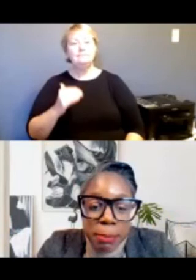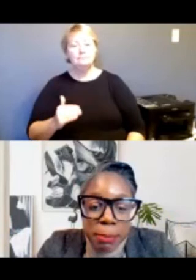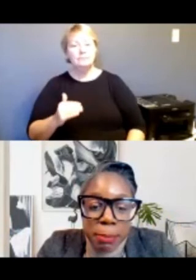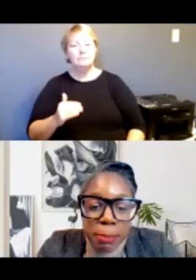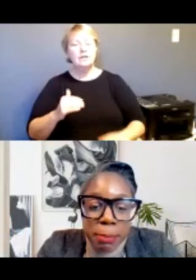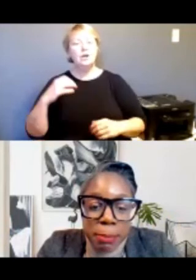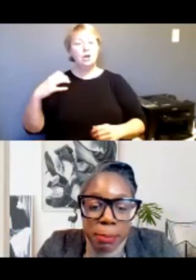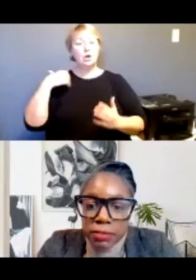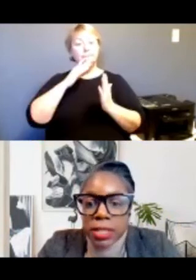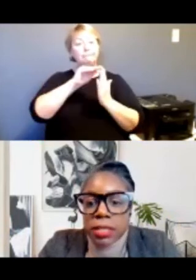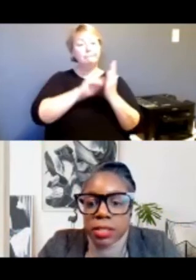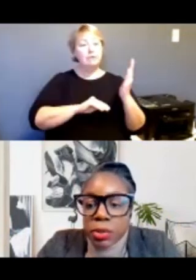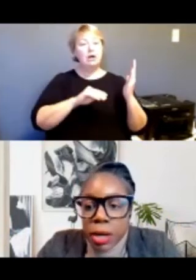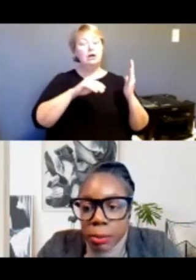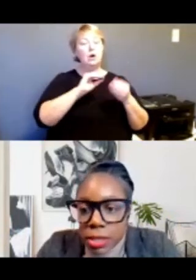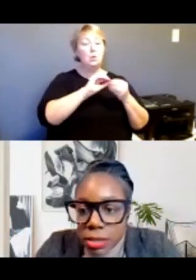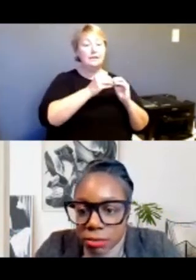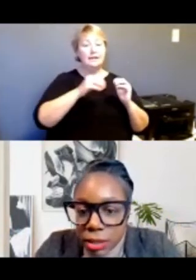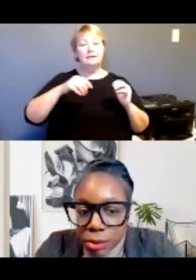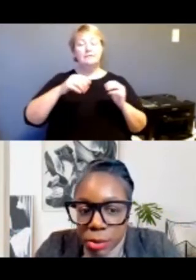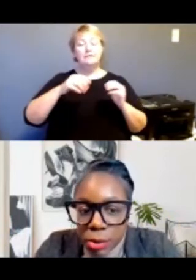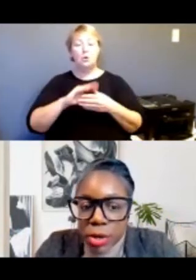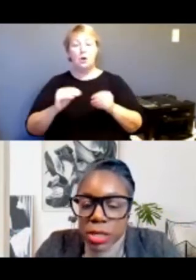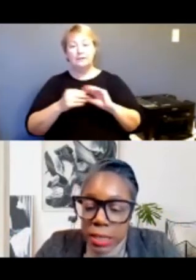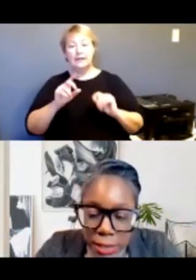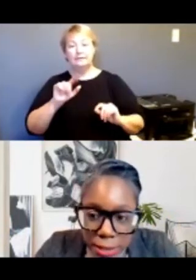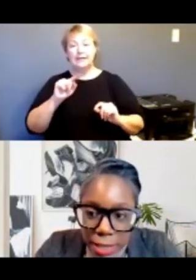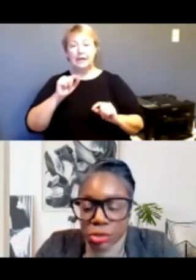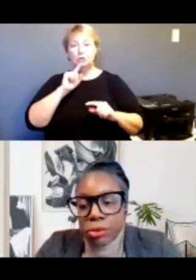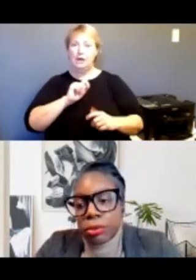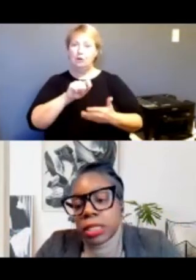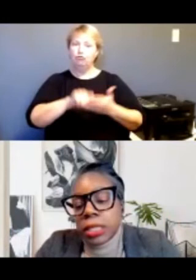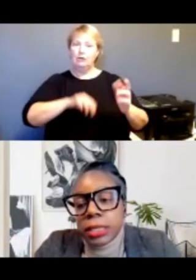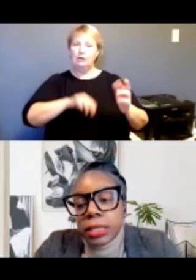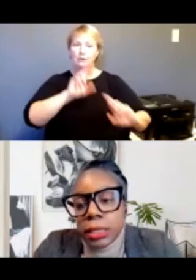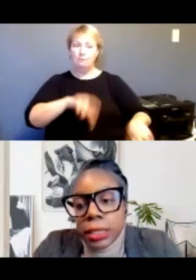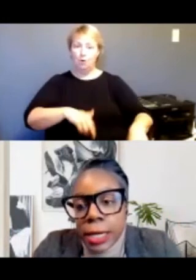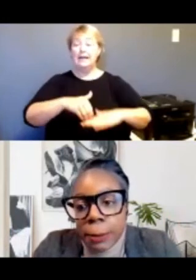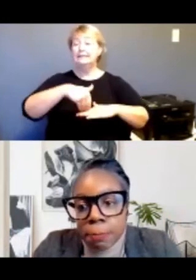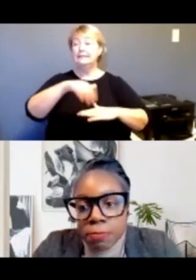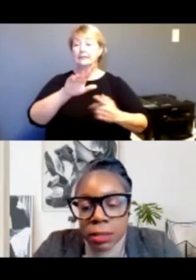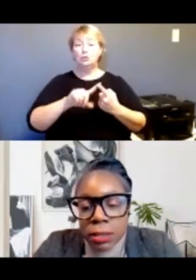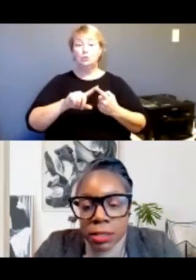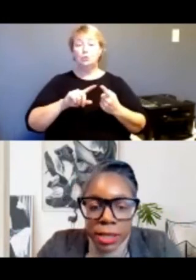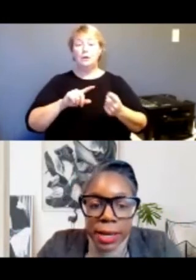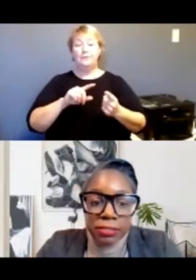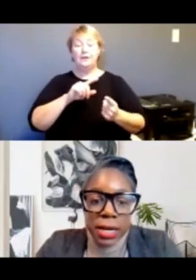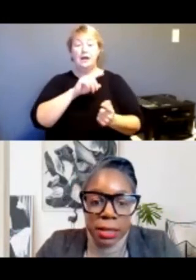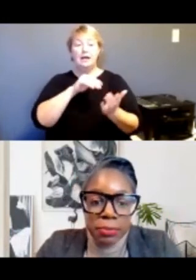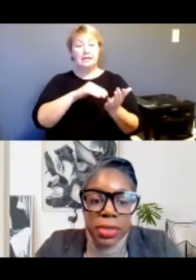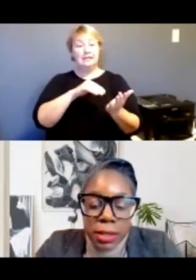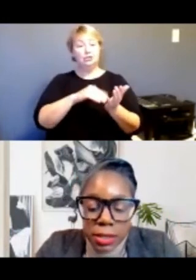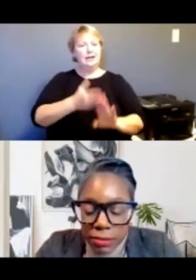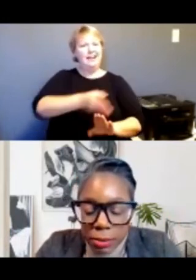the quantitative and qualitative data into a comprehensive written report, sends that to the clinician ahead of